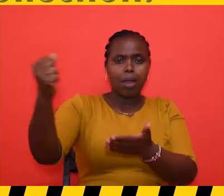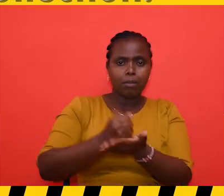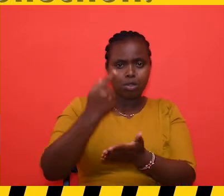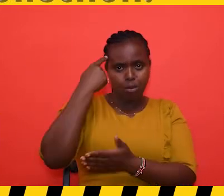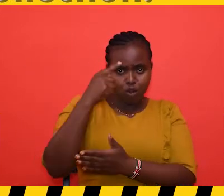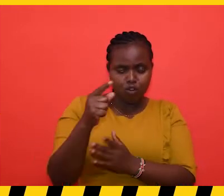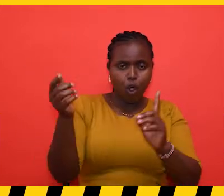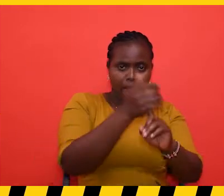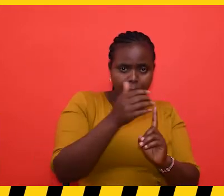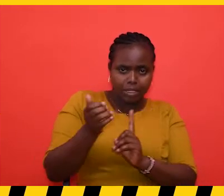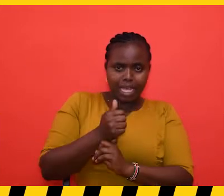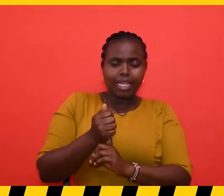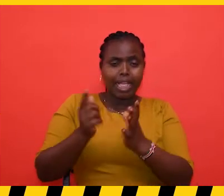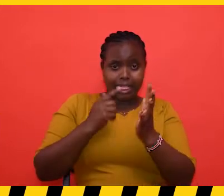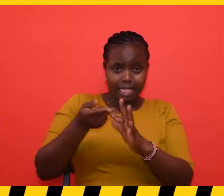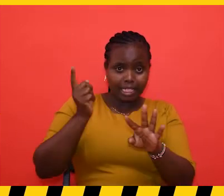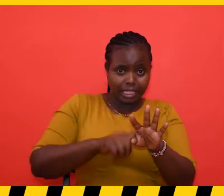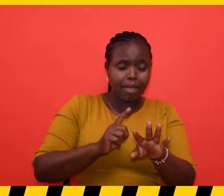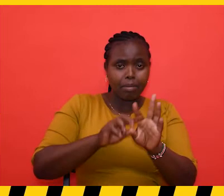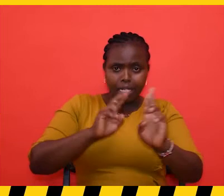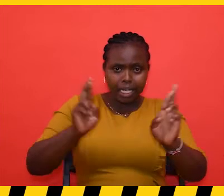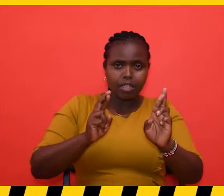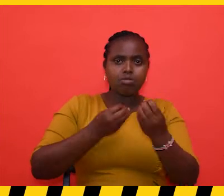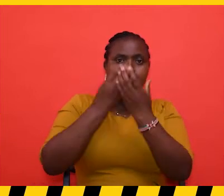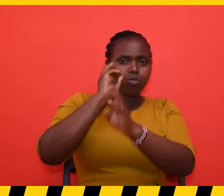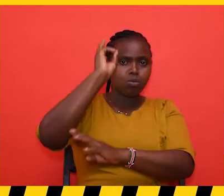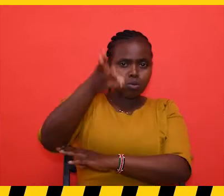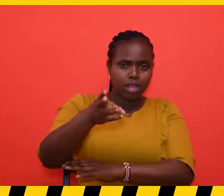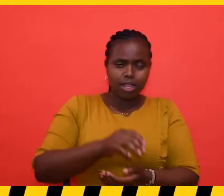for collection. If you already have an existing license, go to